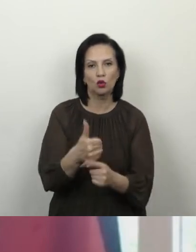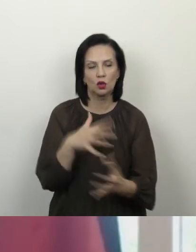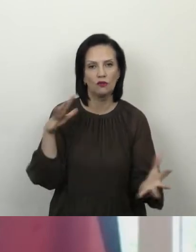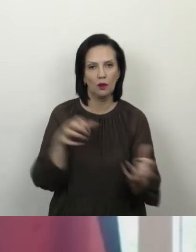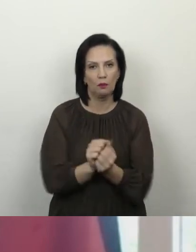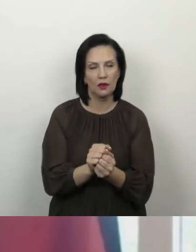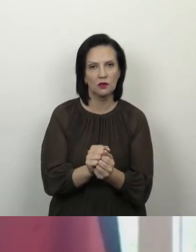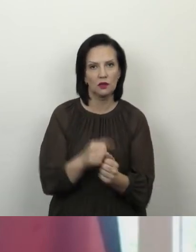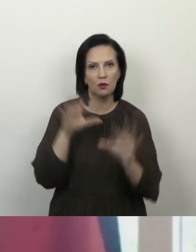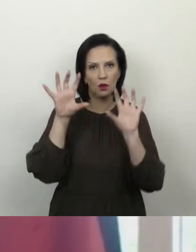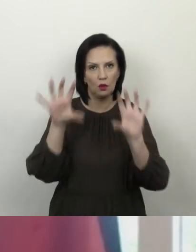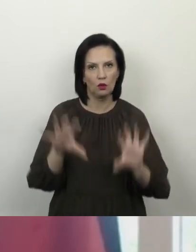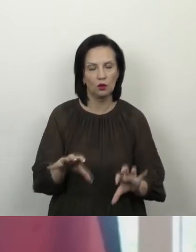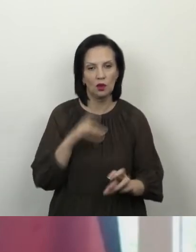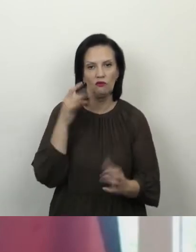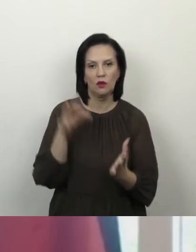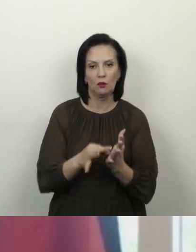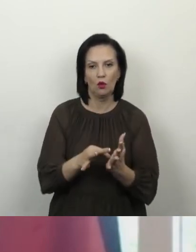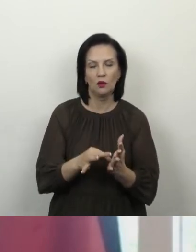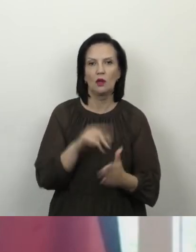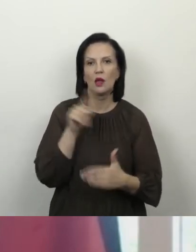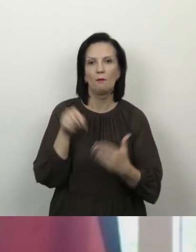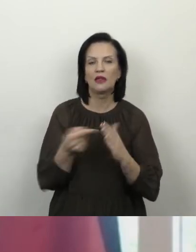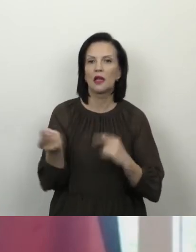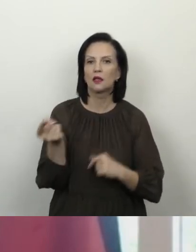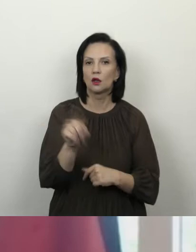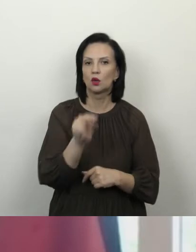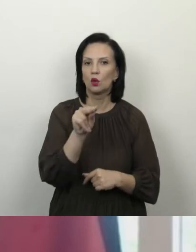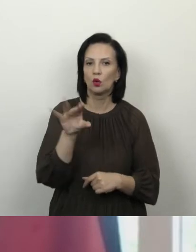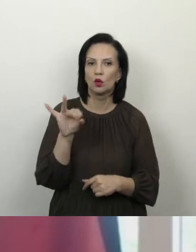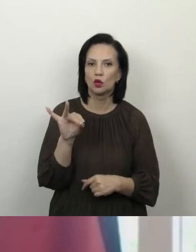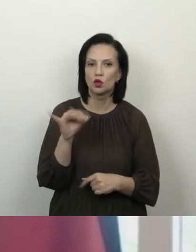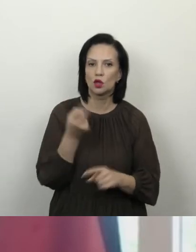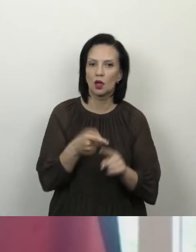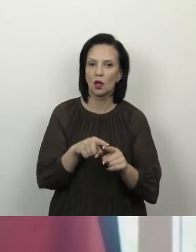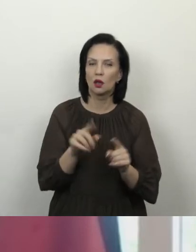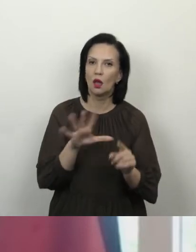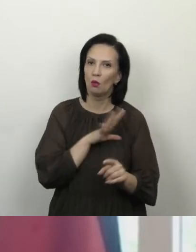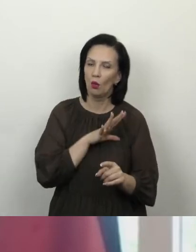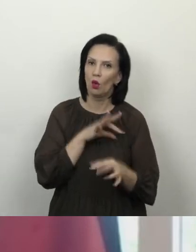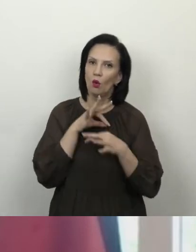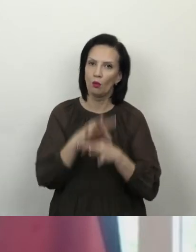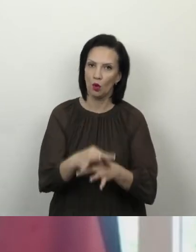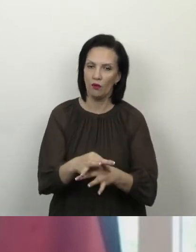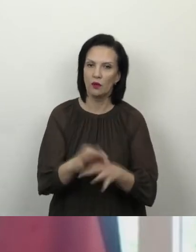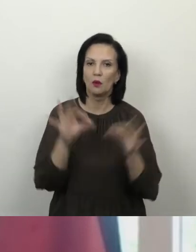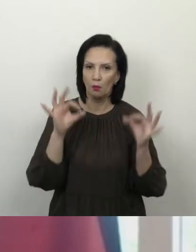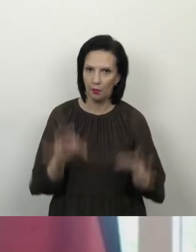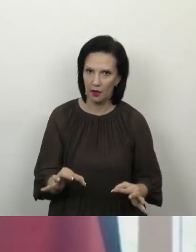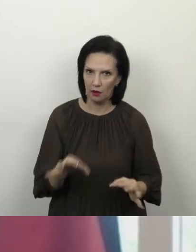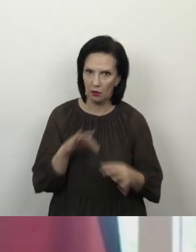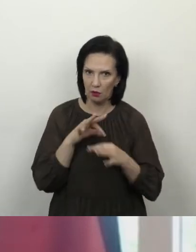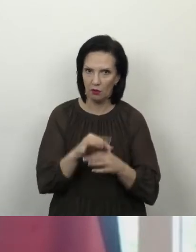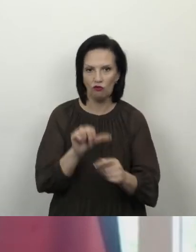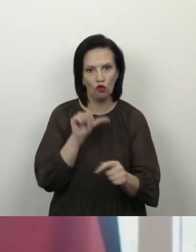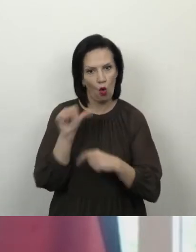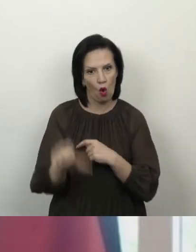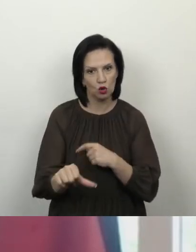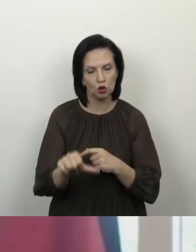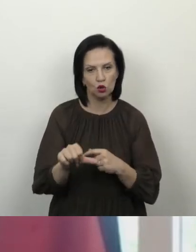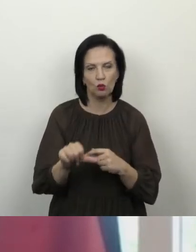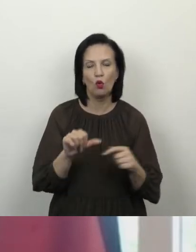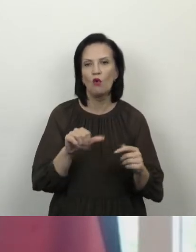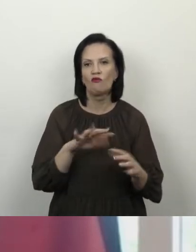The question of whether this has been carried out sufficiently in each individual case is subject